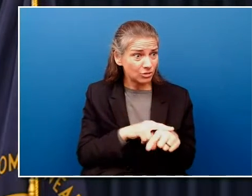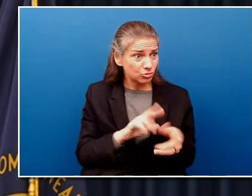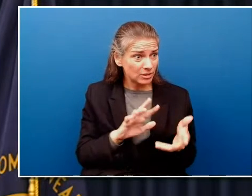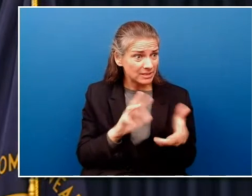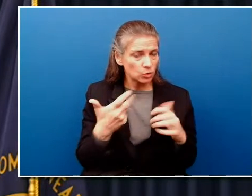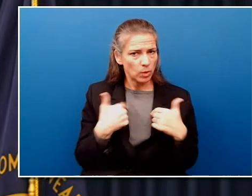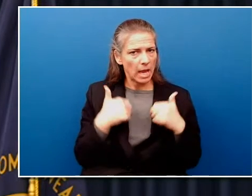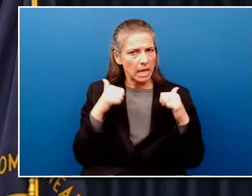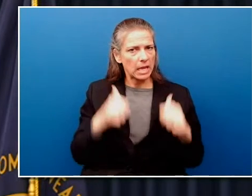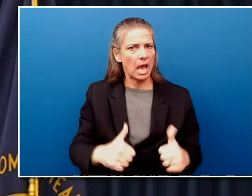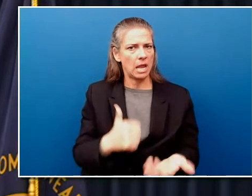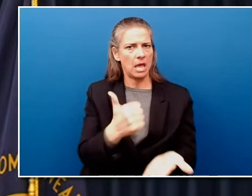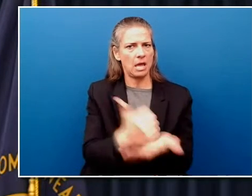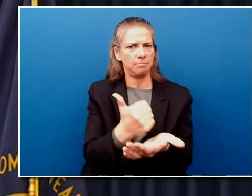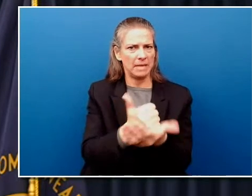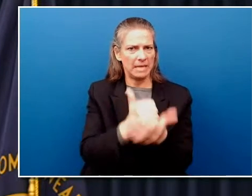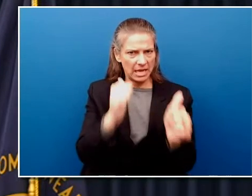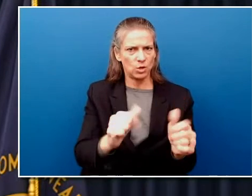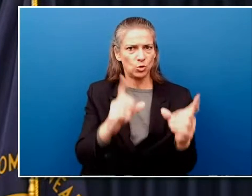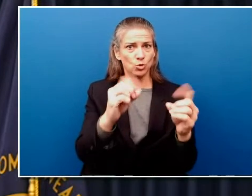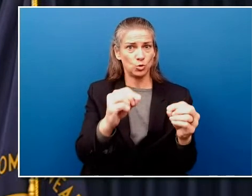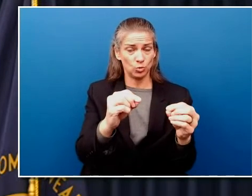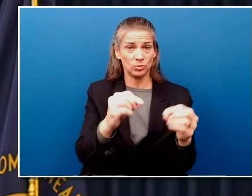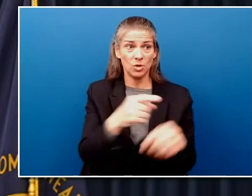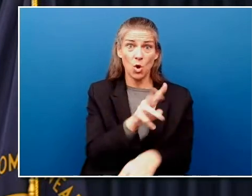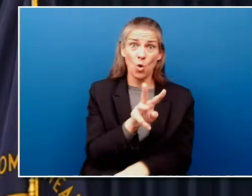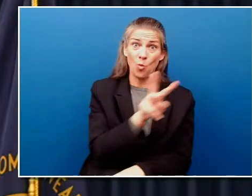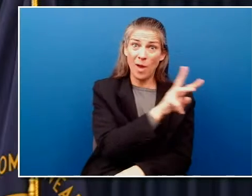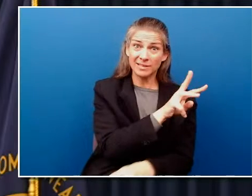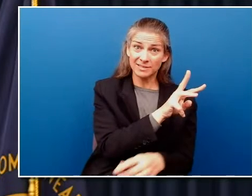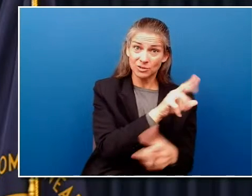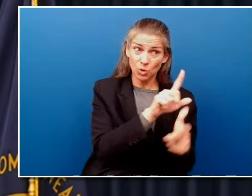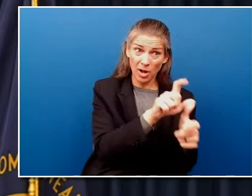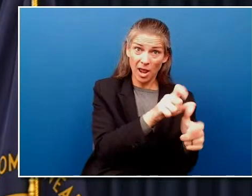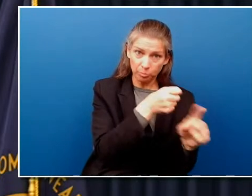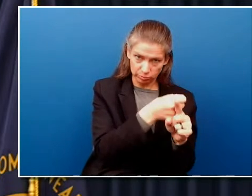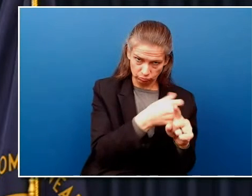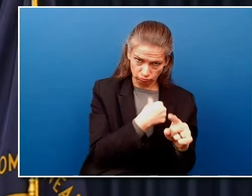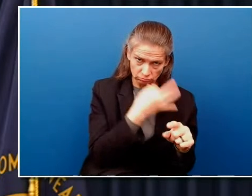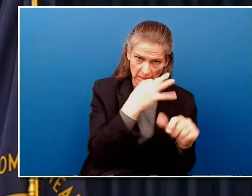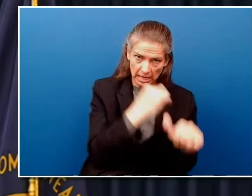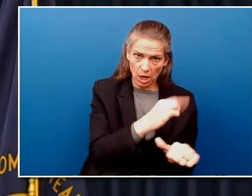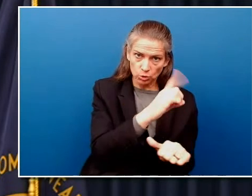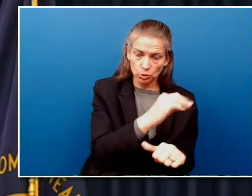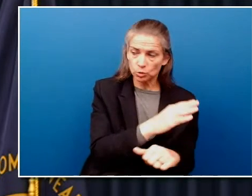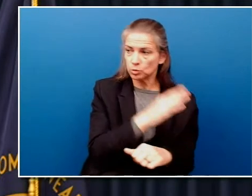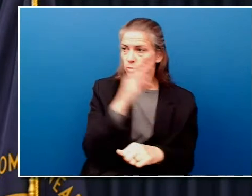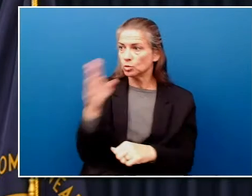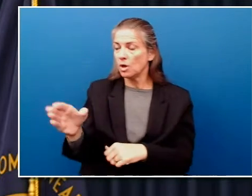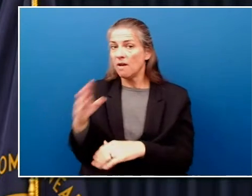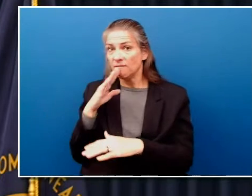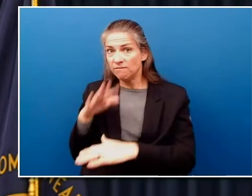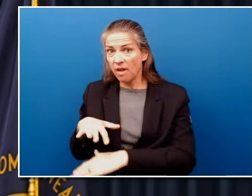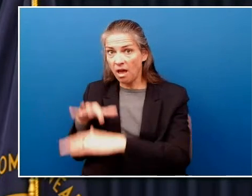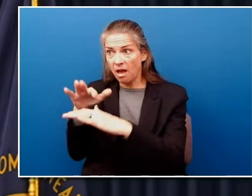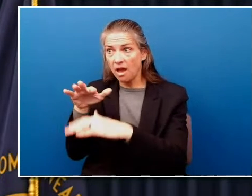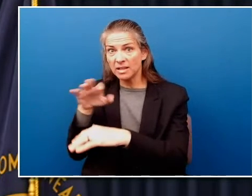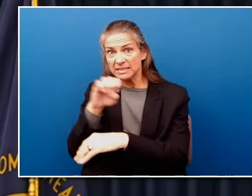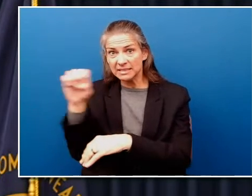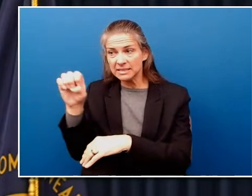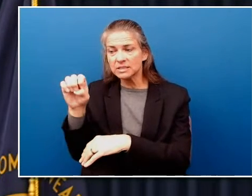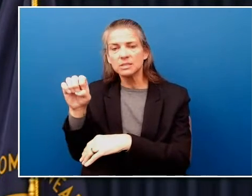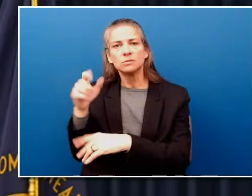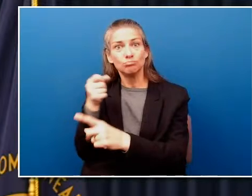We were able to do that after the tornadoes in the west, the floods in the east, after the tornado in Trimble County and Carroll County, and the wind damage